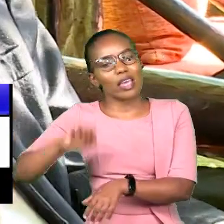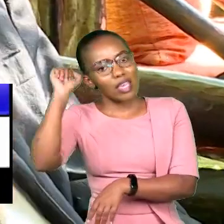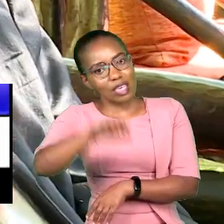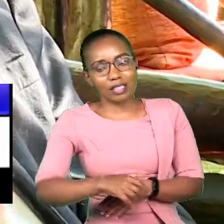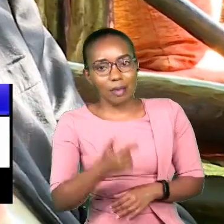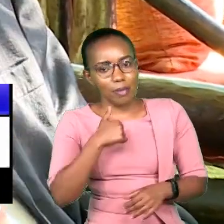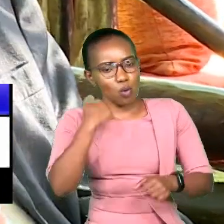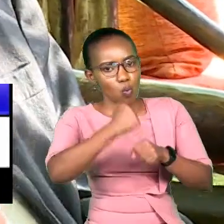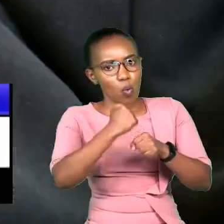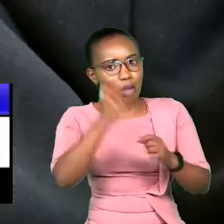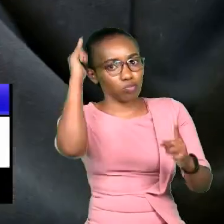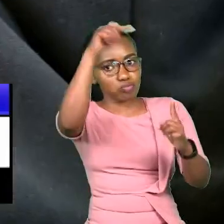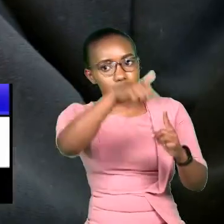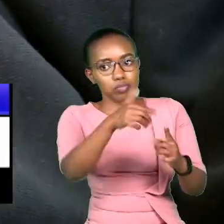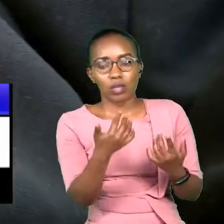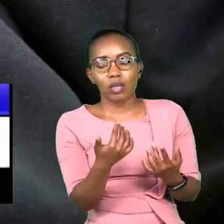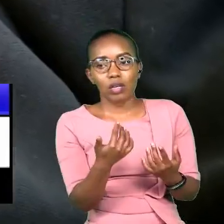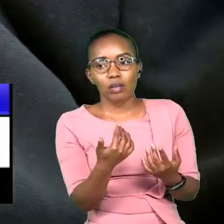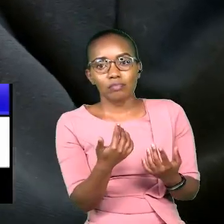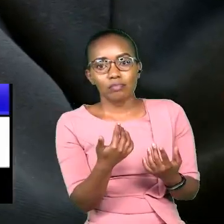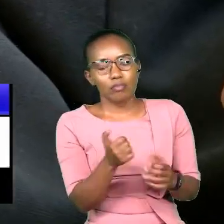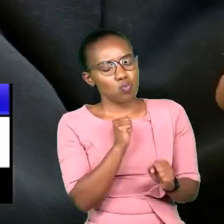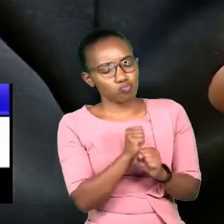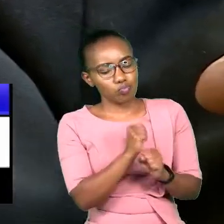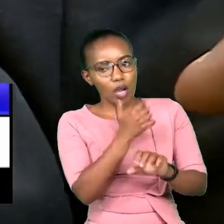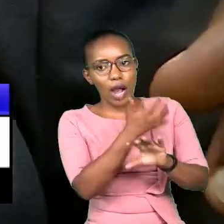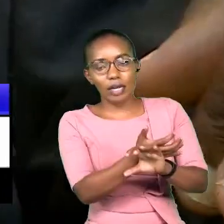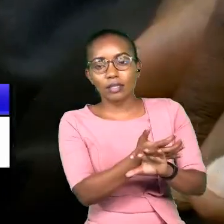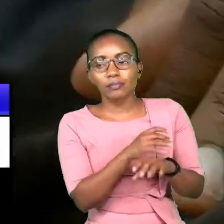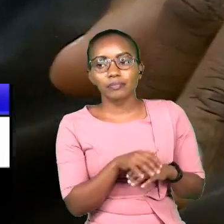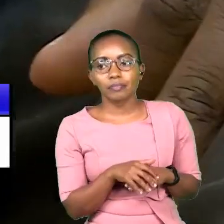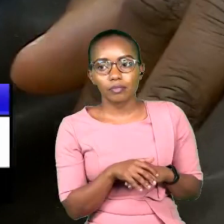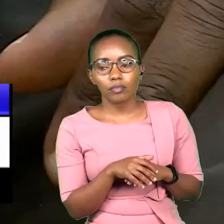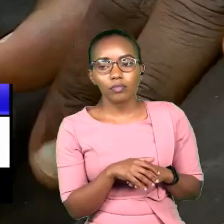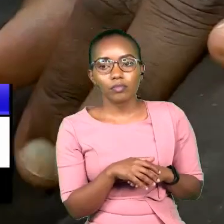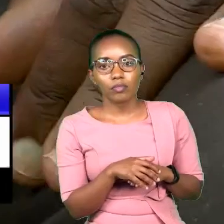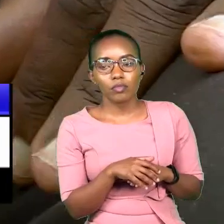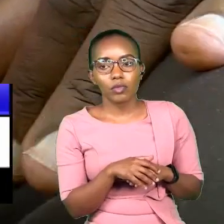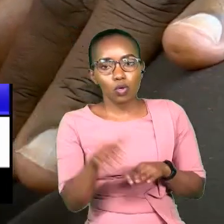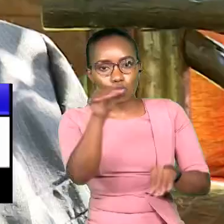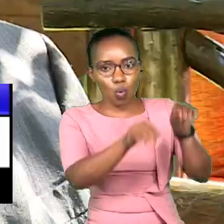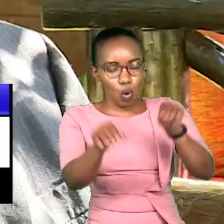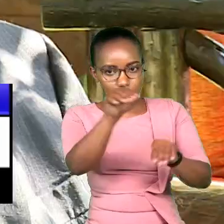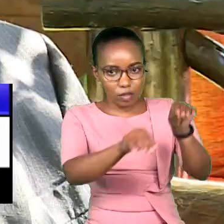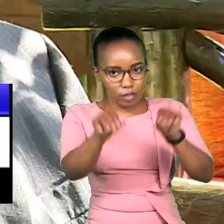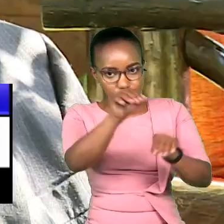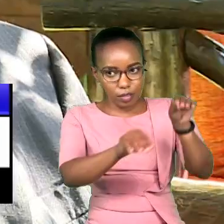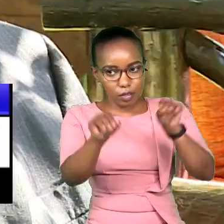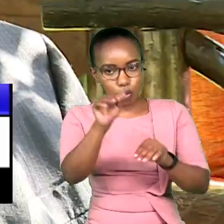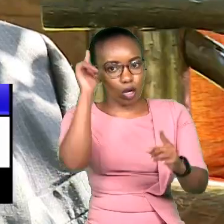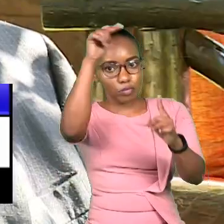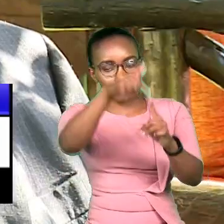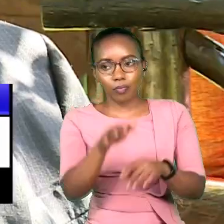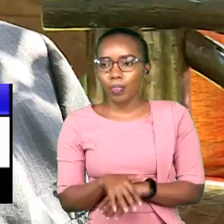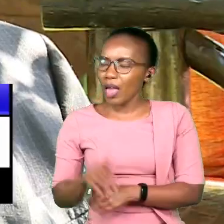I'm working towards it. I'm doing everything possible to sustain a clean race until the end. At one point in time, should